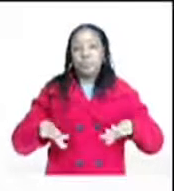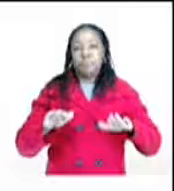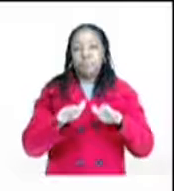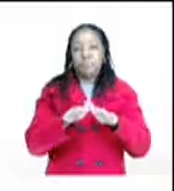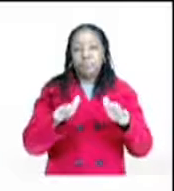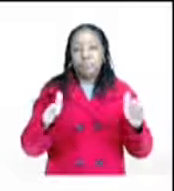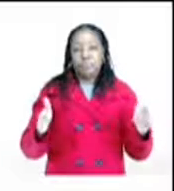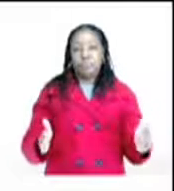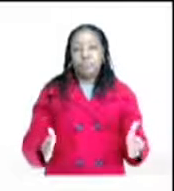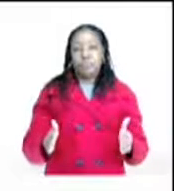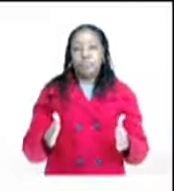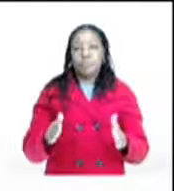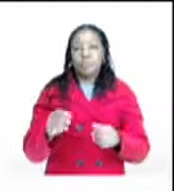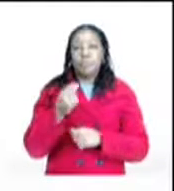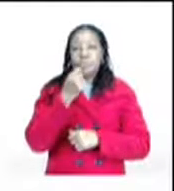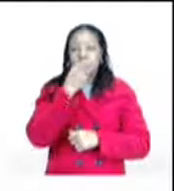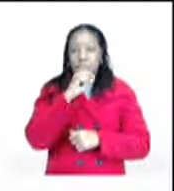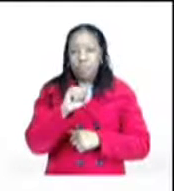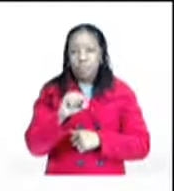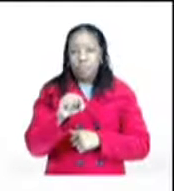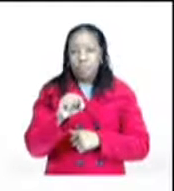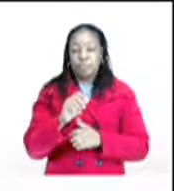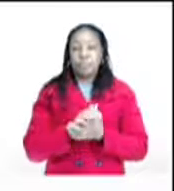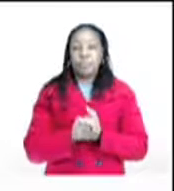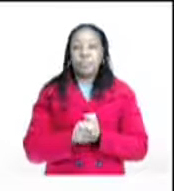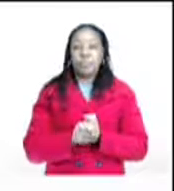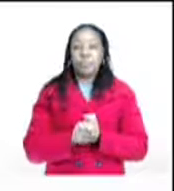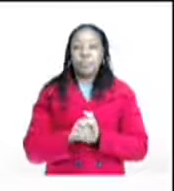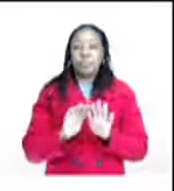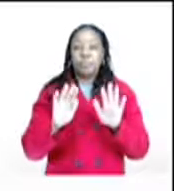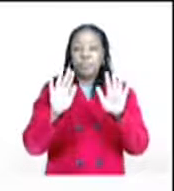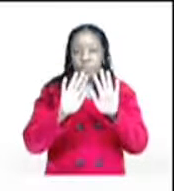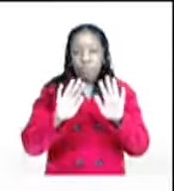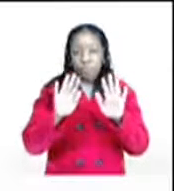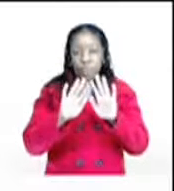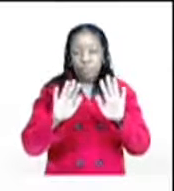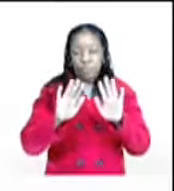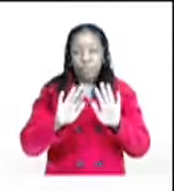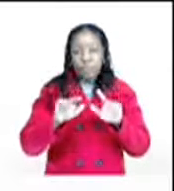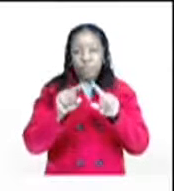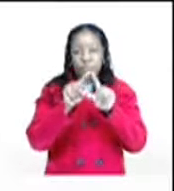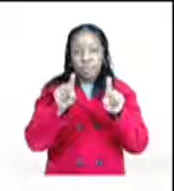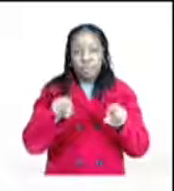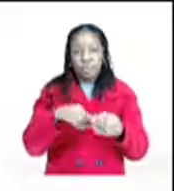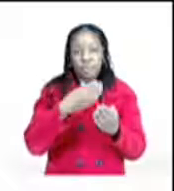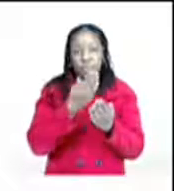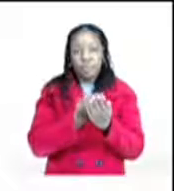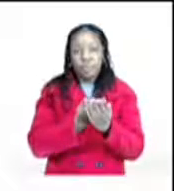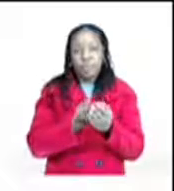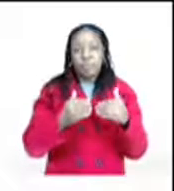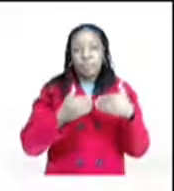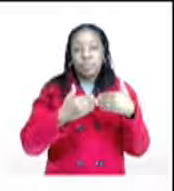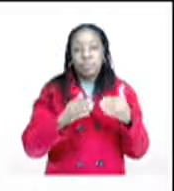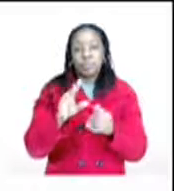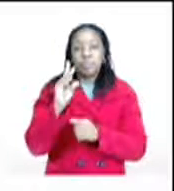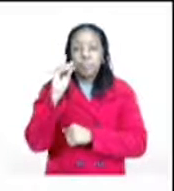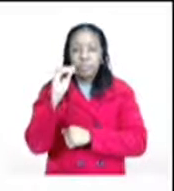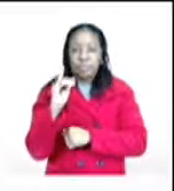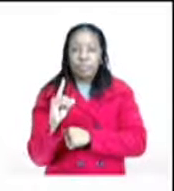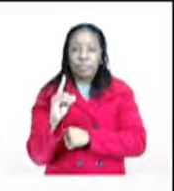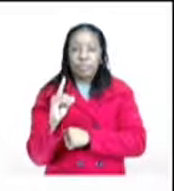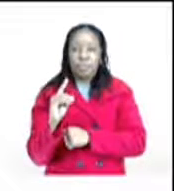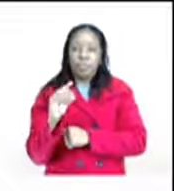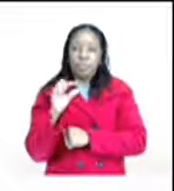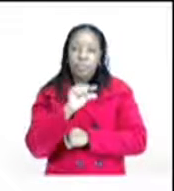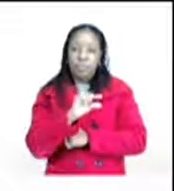and pen. Now I would like you to color in the pictures that begin with letter